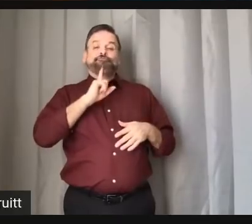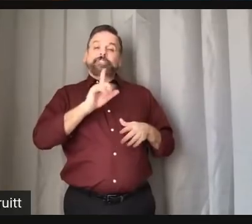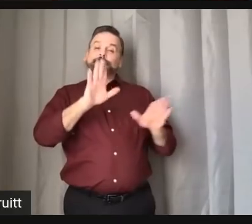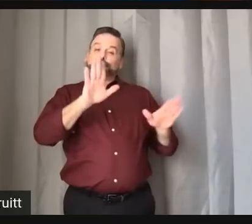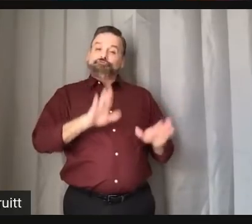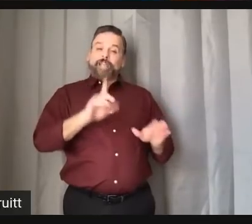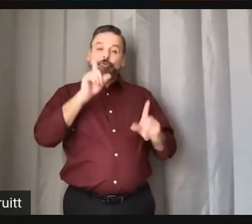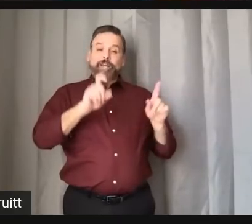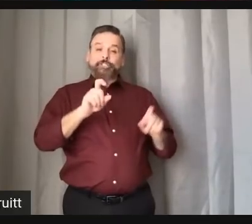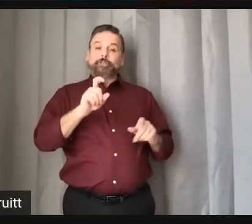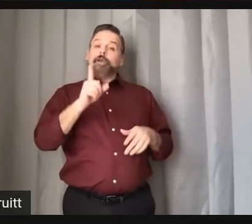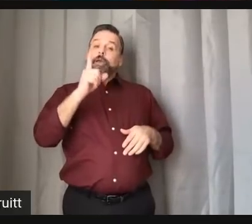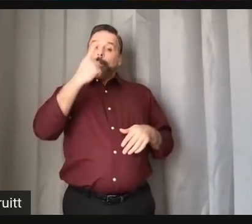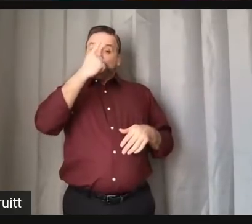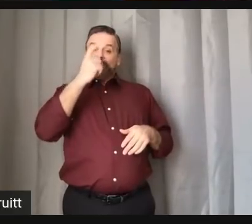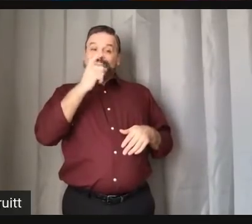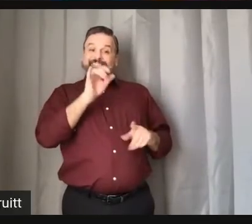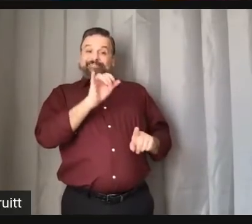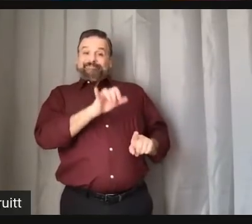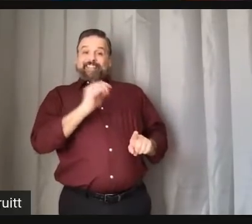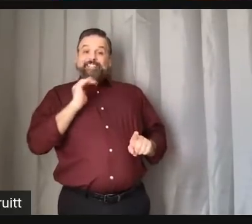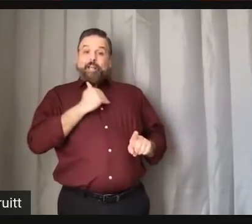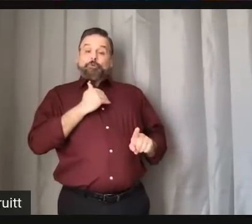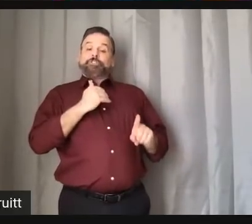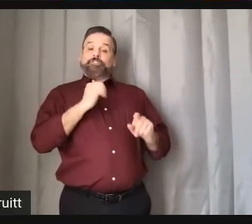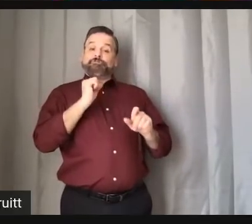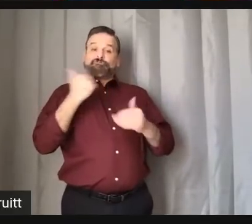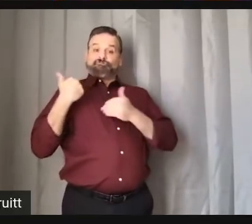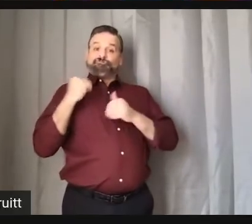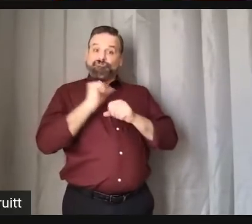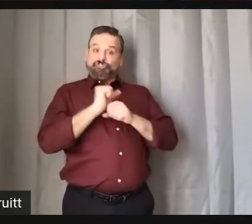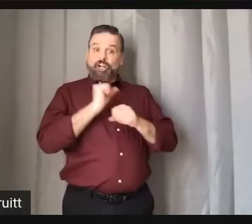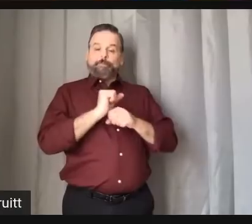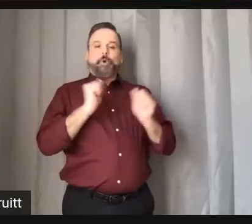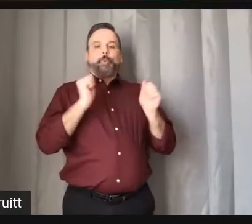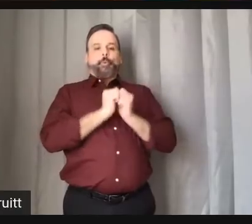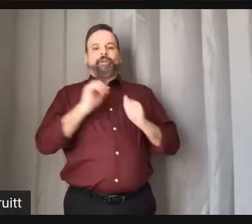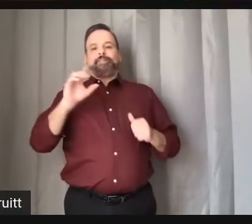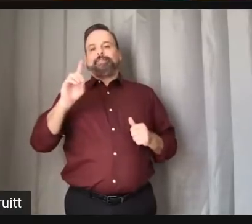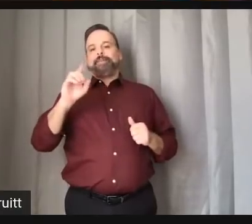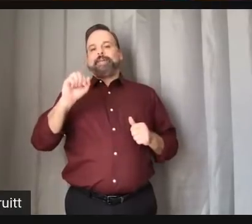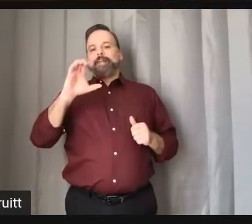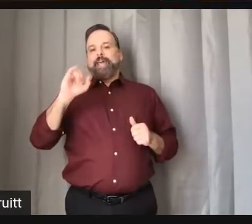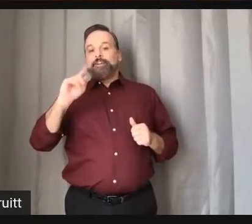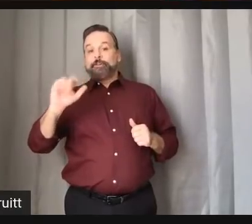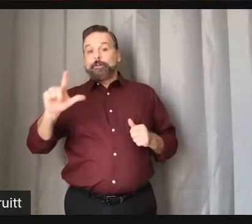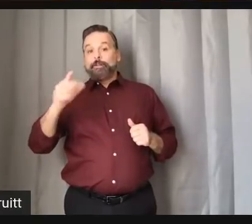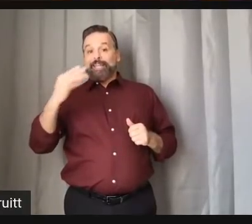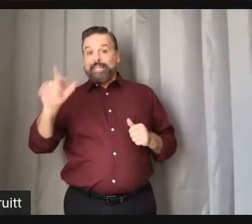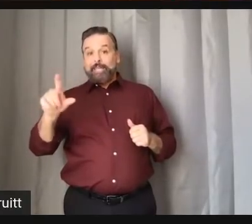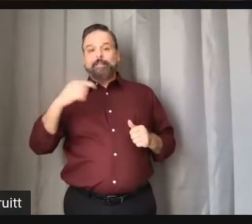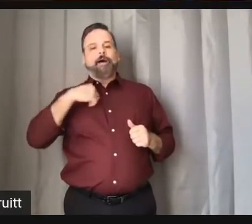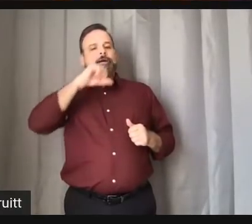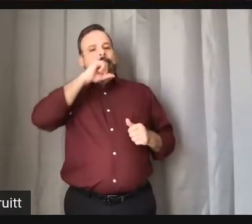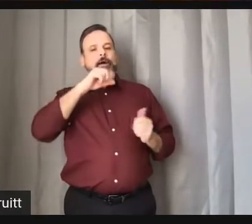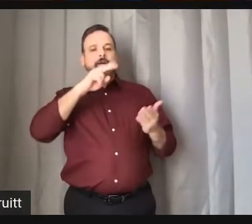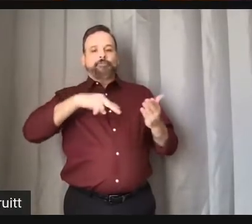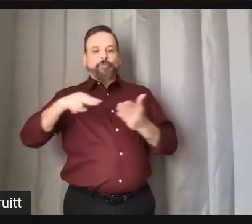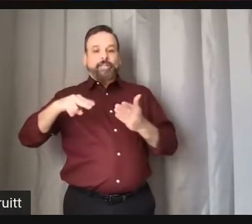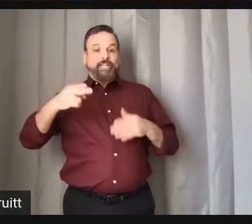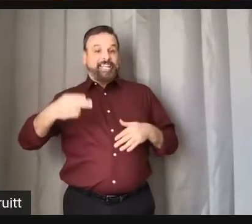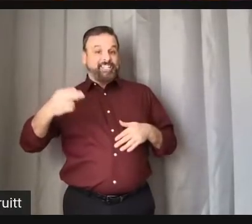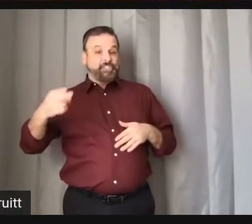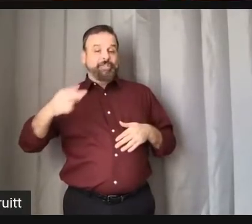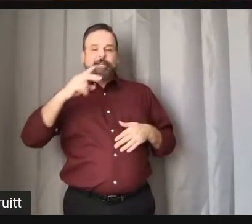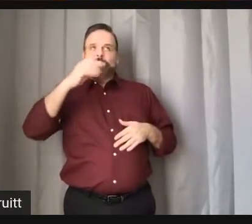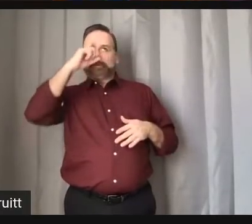right? But especially with DACTYL HILL, where it's like, you know, as much as I love reading about history and I get really obsessed with history, I know that's not true of